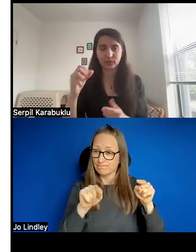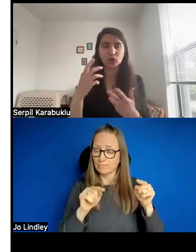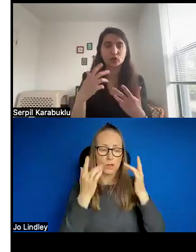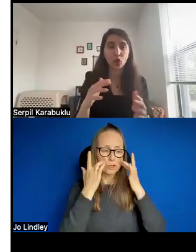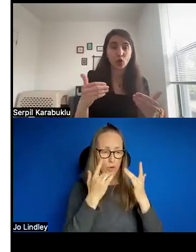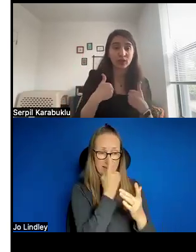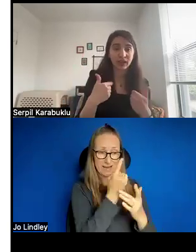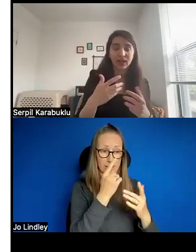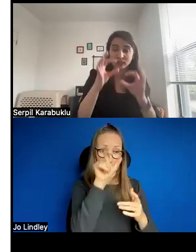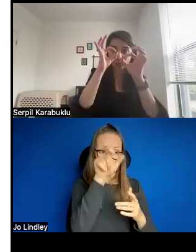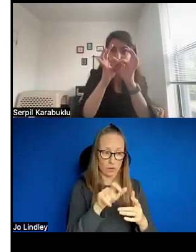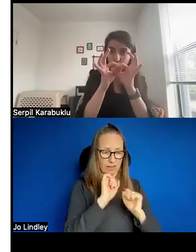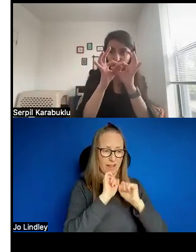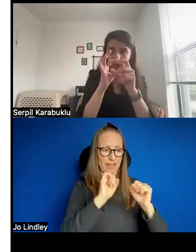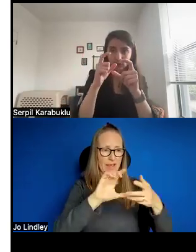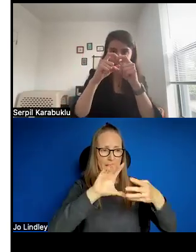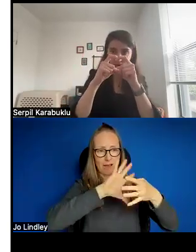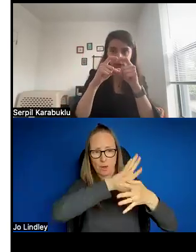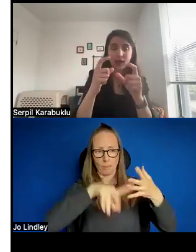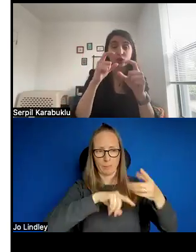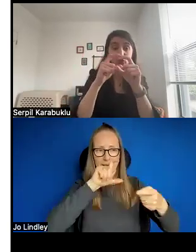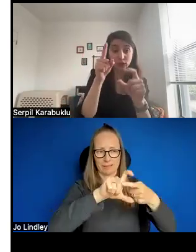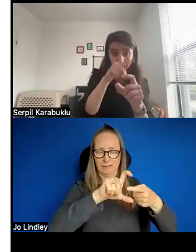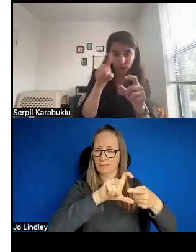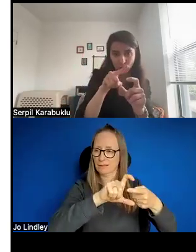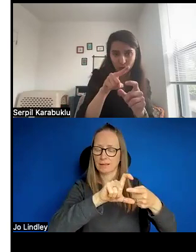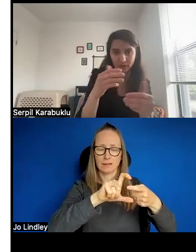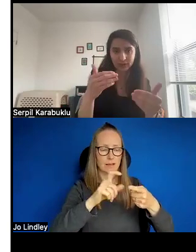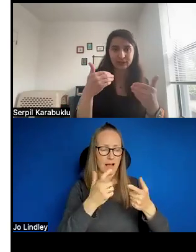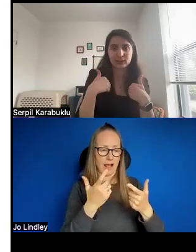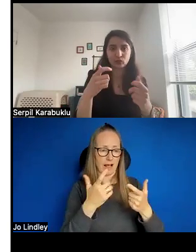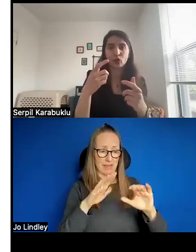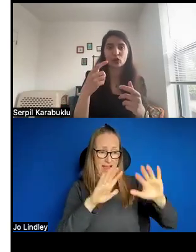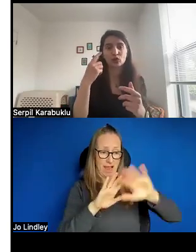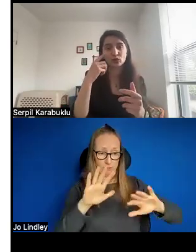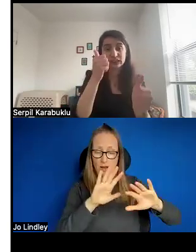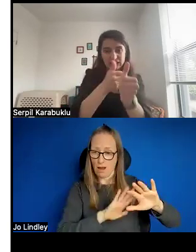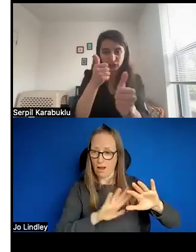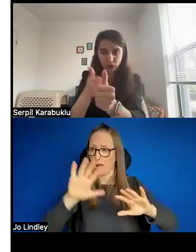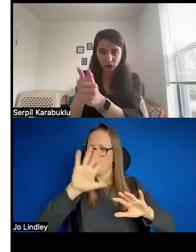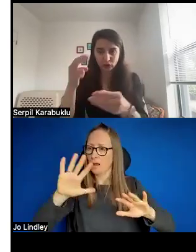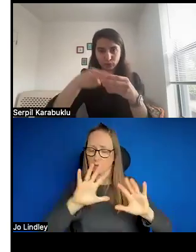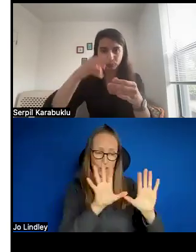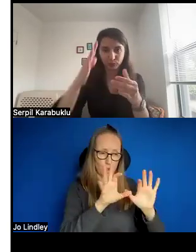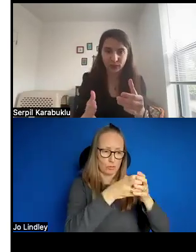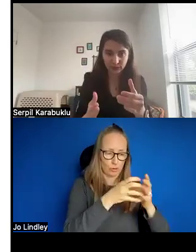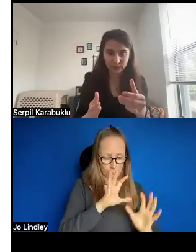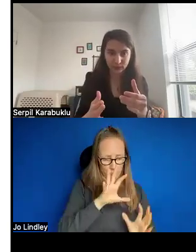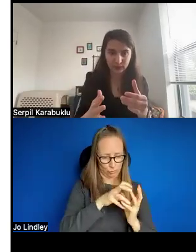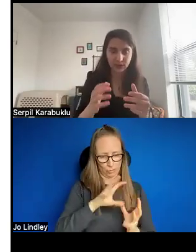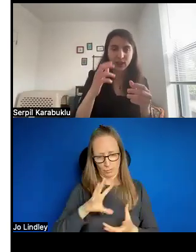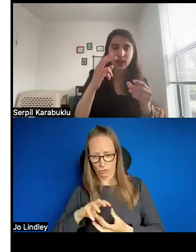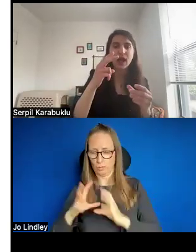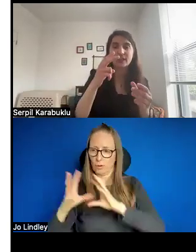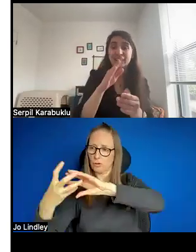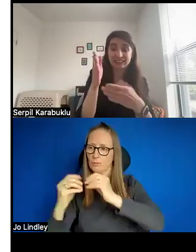each participant, and the area is like where all these participants group together for that specific